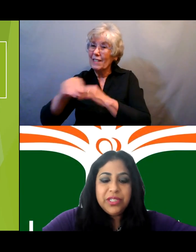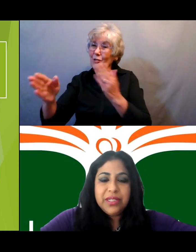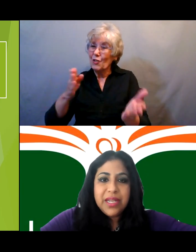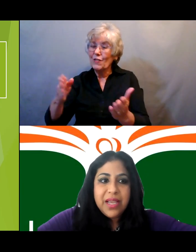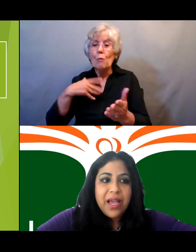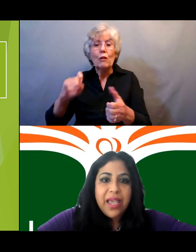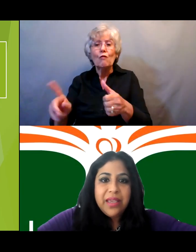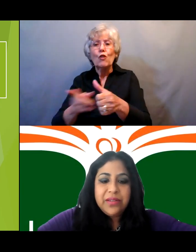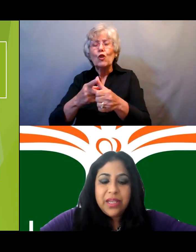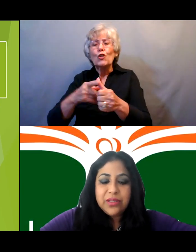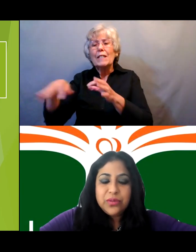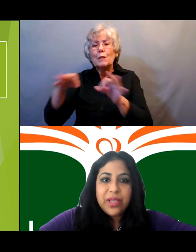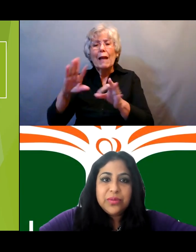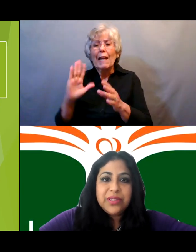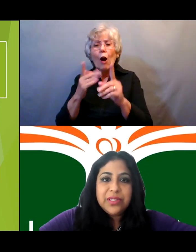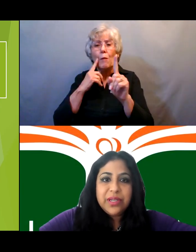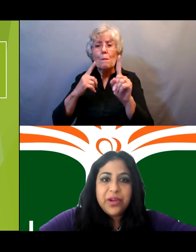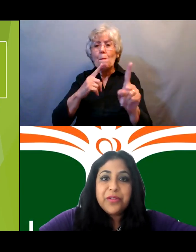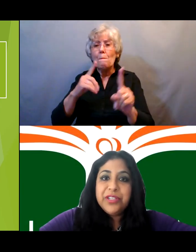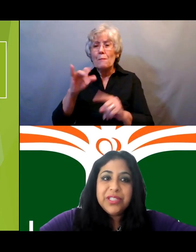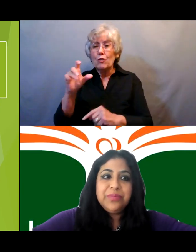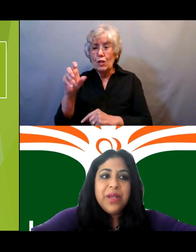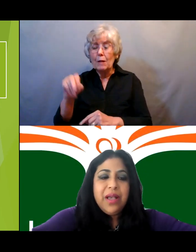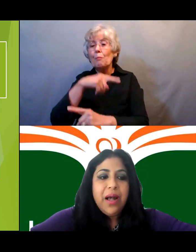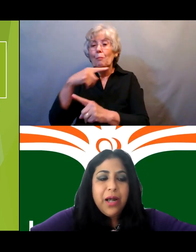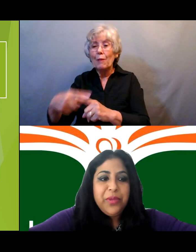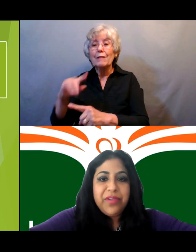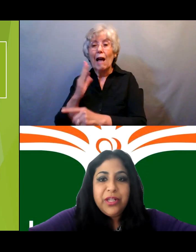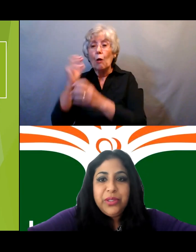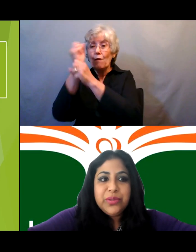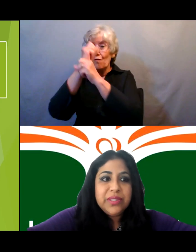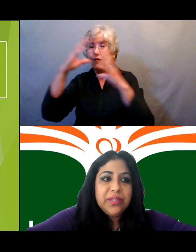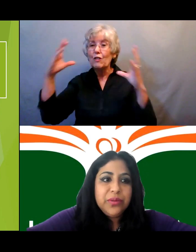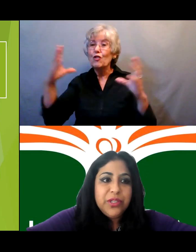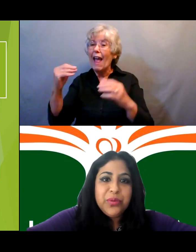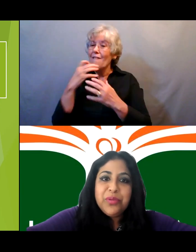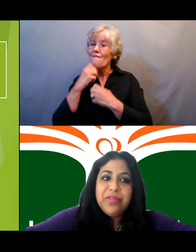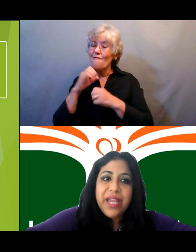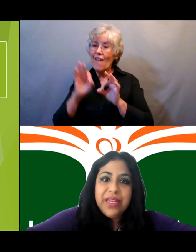the mission and as well as our vision and